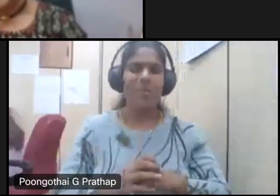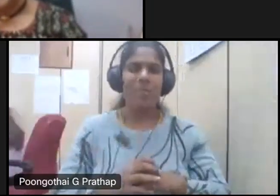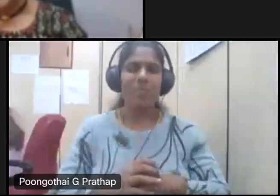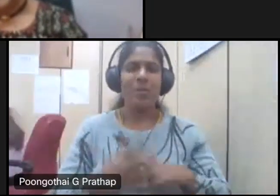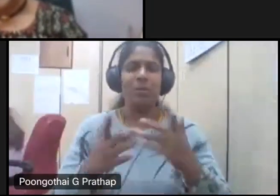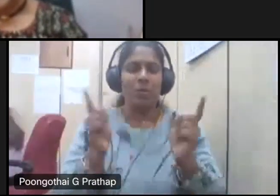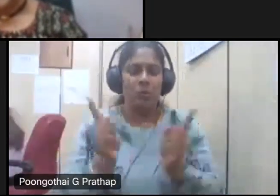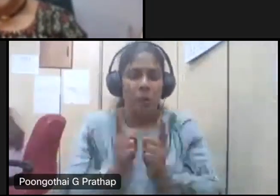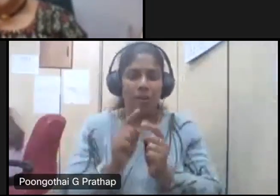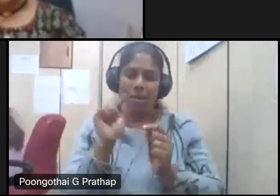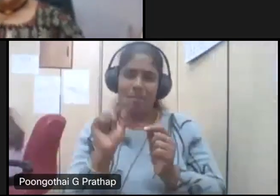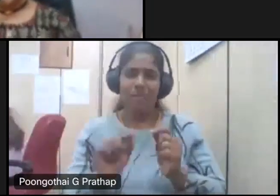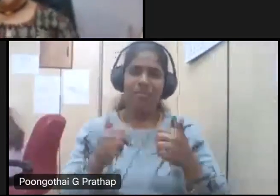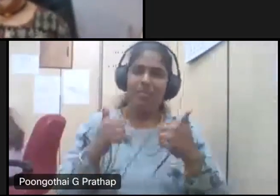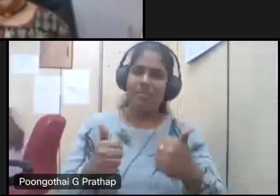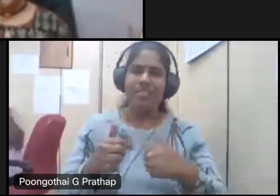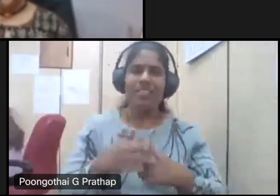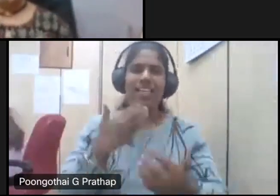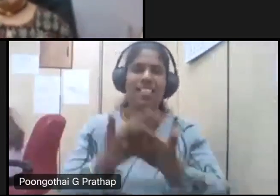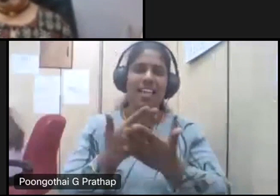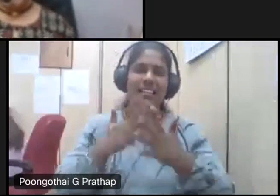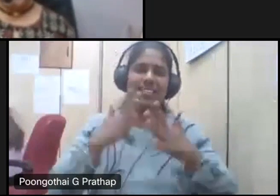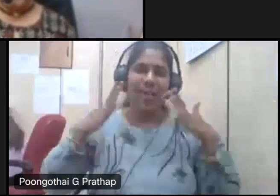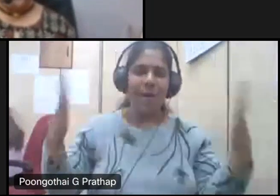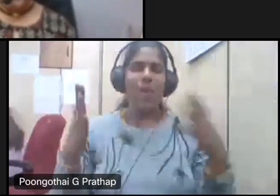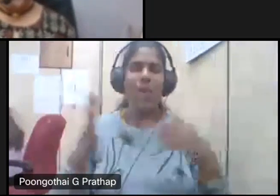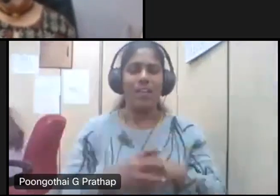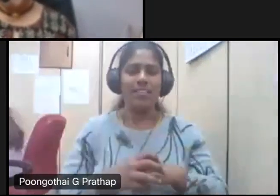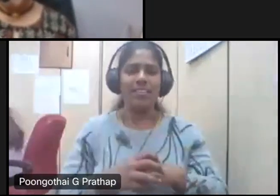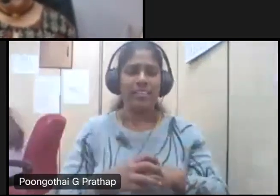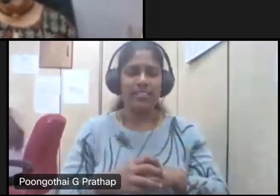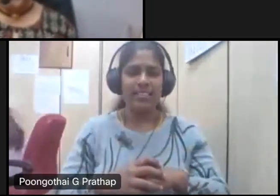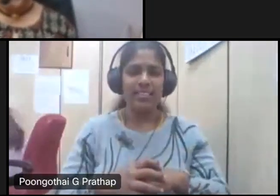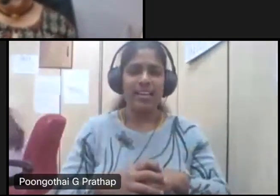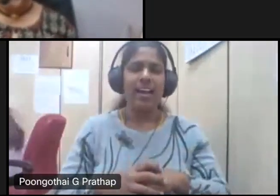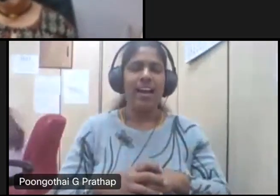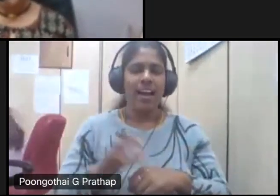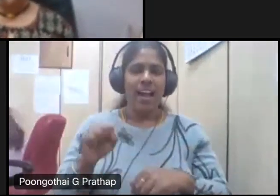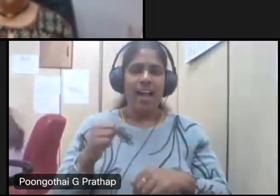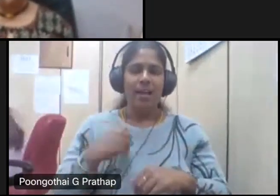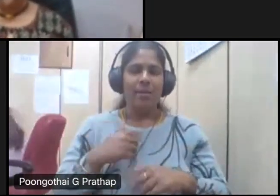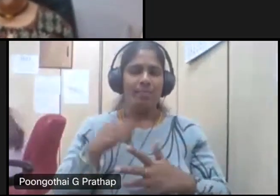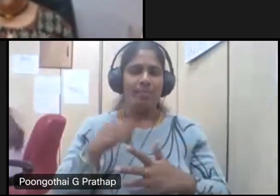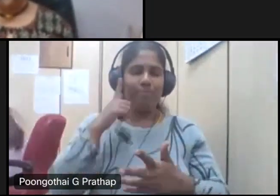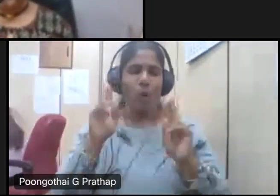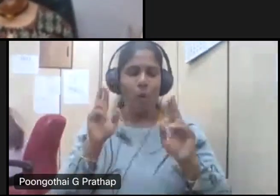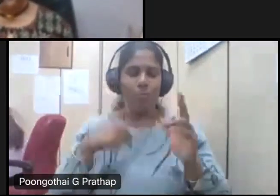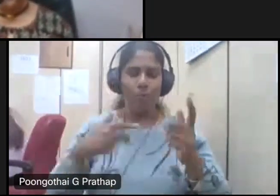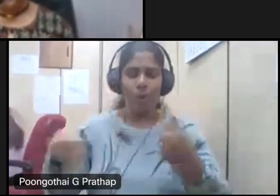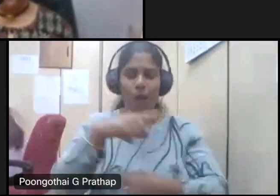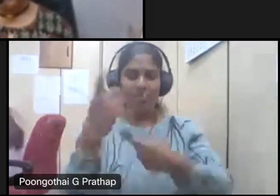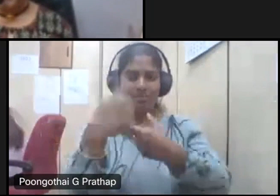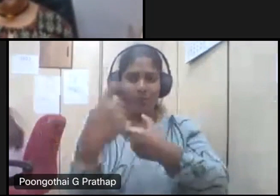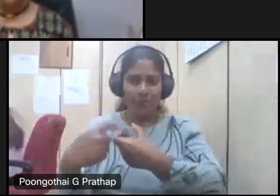and to the point. So thank you very much for that talk. I am sure our participants would have understood most of